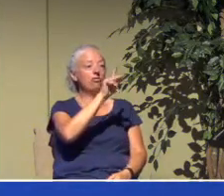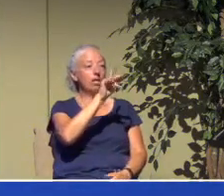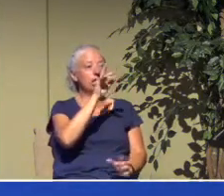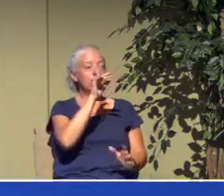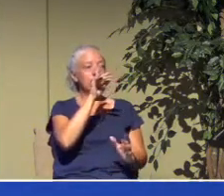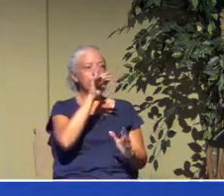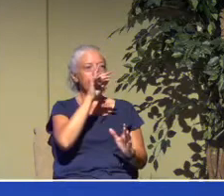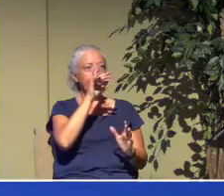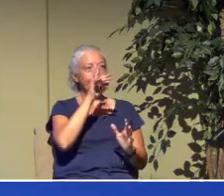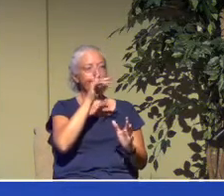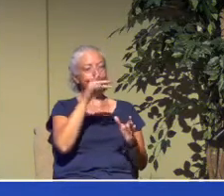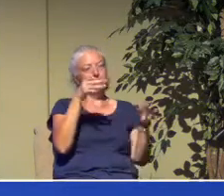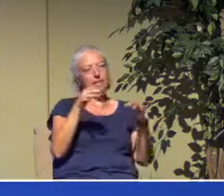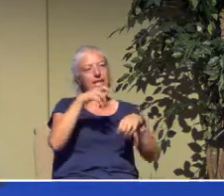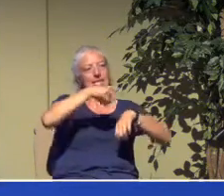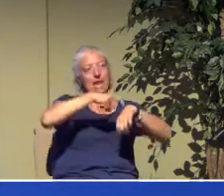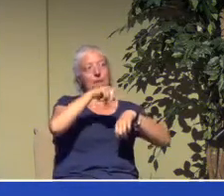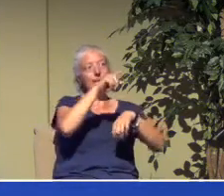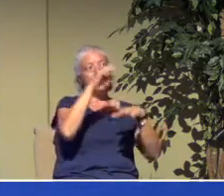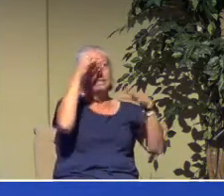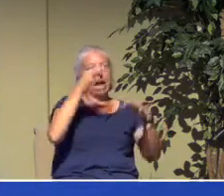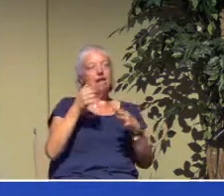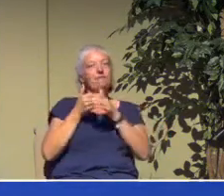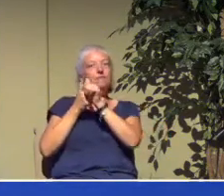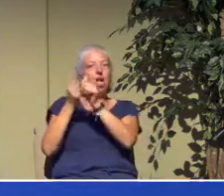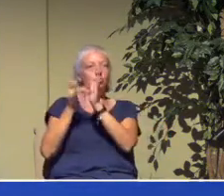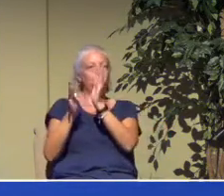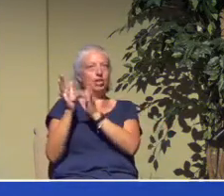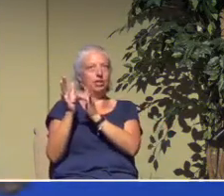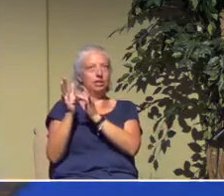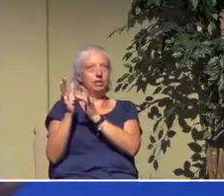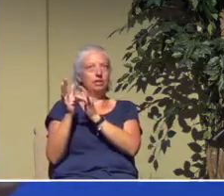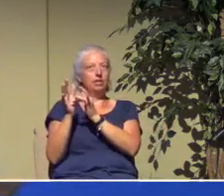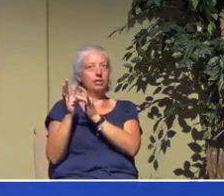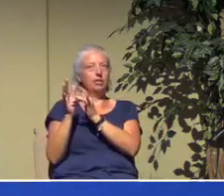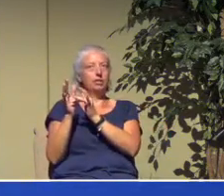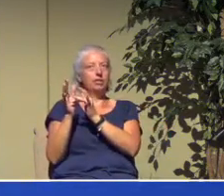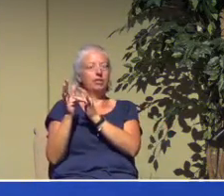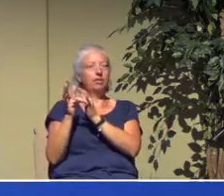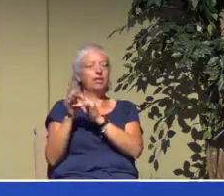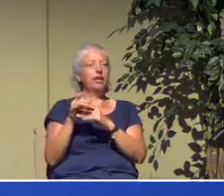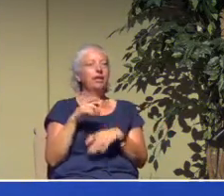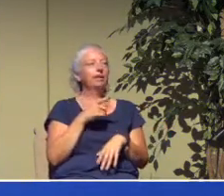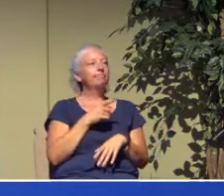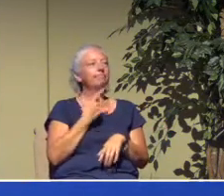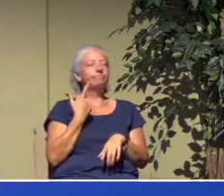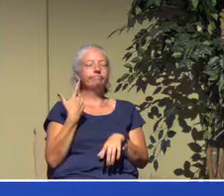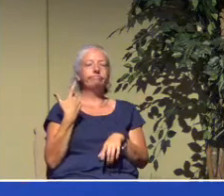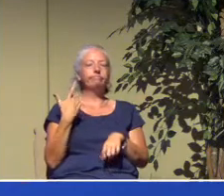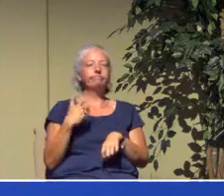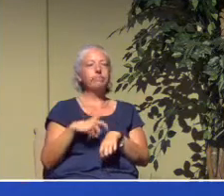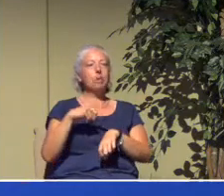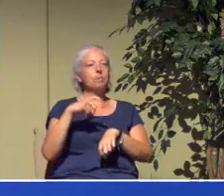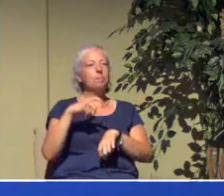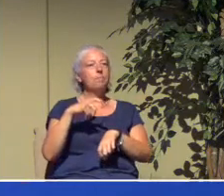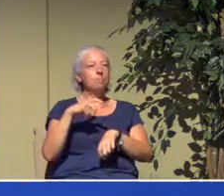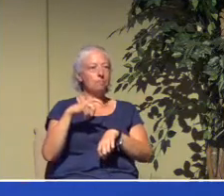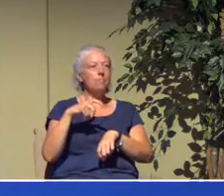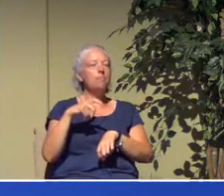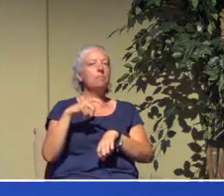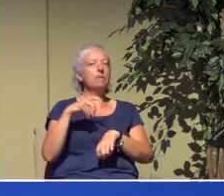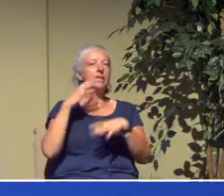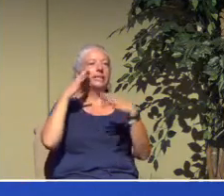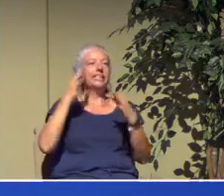yoke. He doesn't use those words, but you'll see it's a beautiful explanation about him coming to a moment of deciding that he wanted